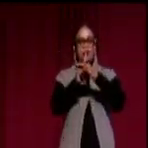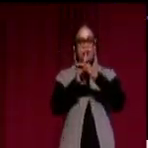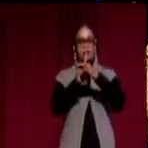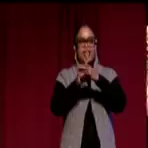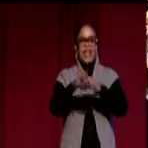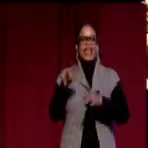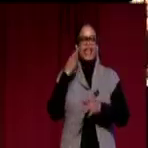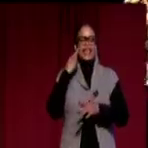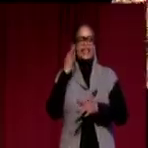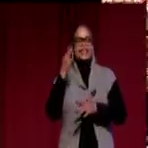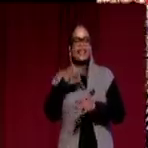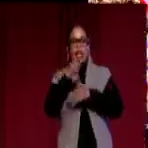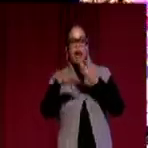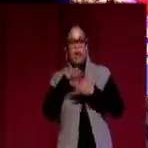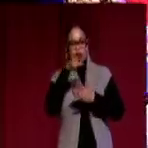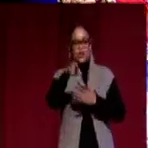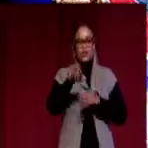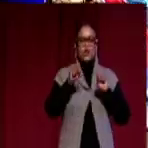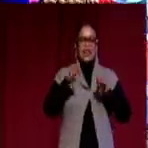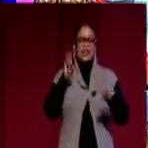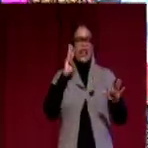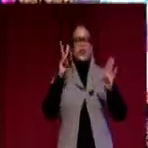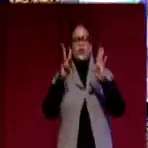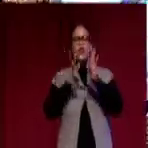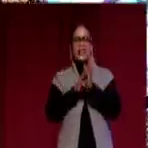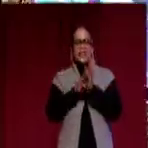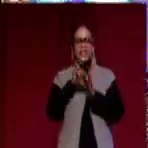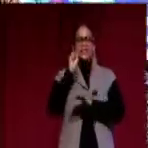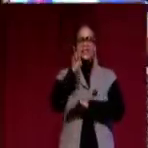see about you. Can I get a witness?